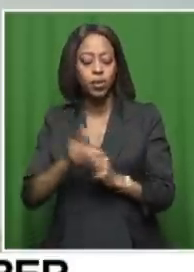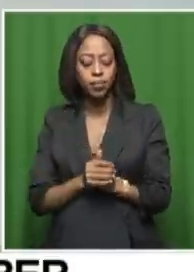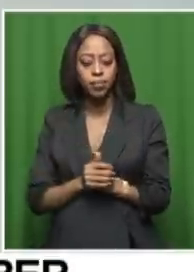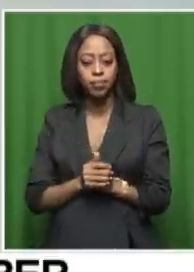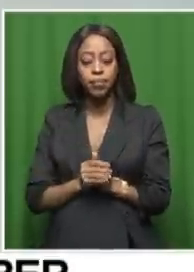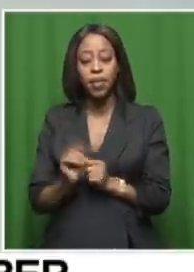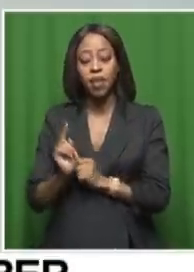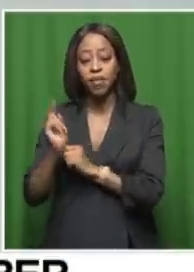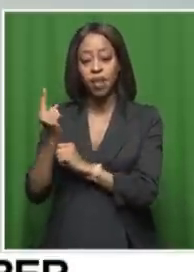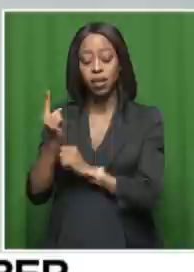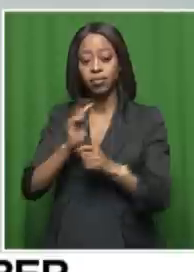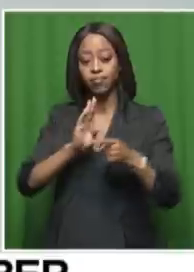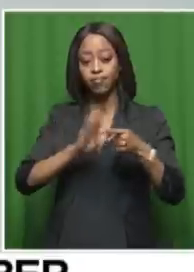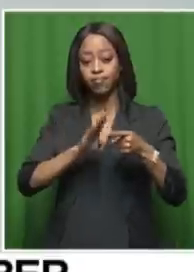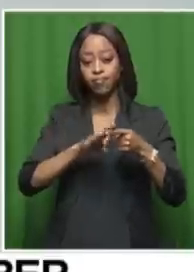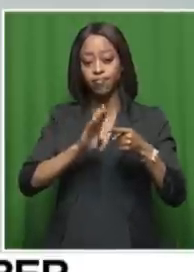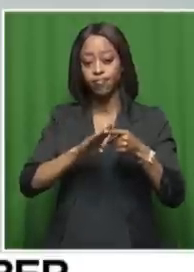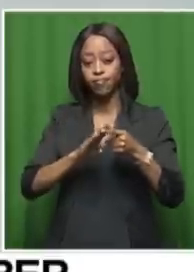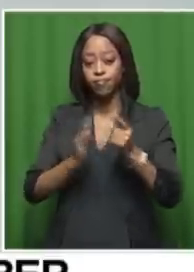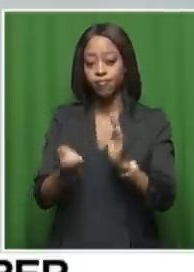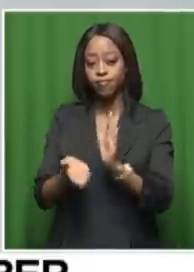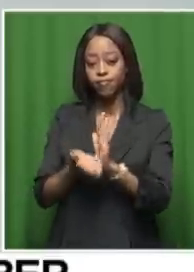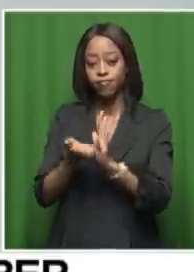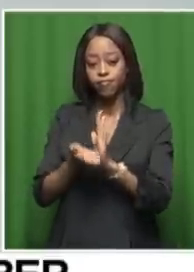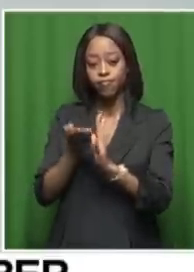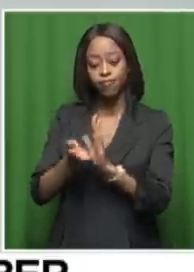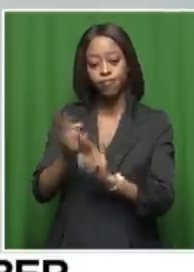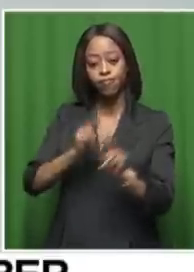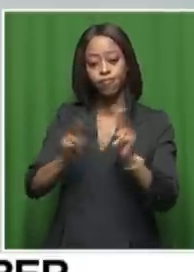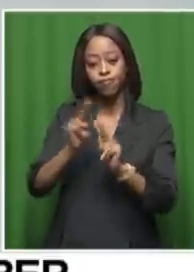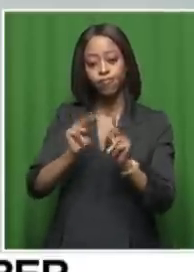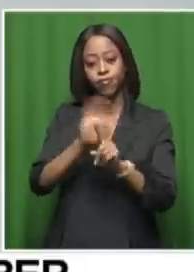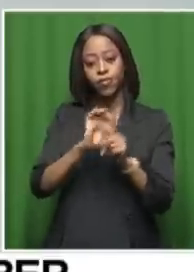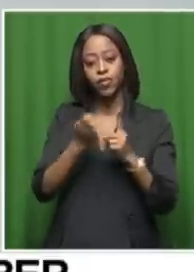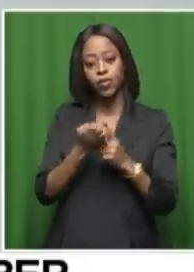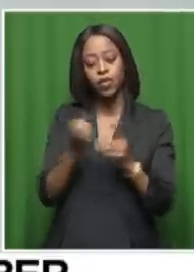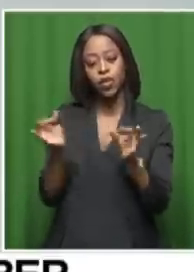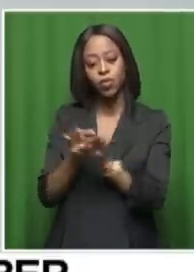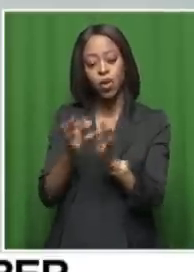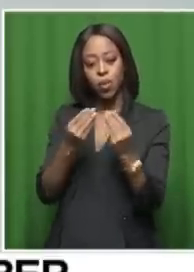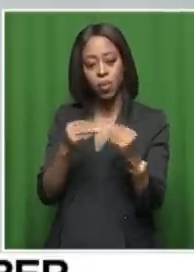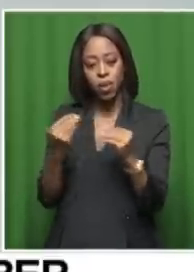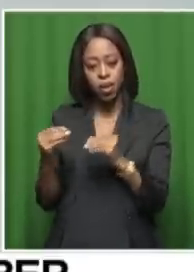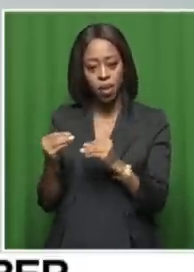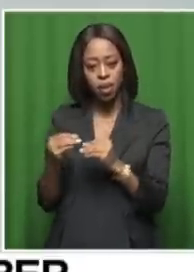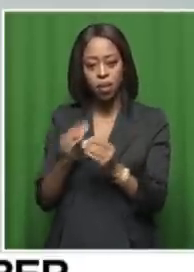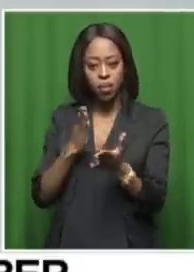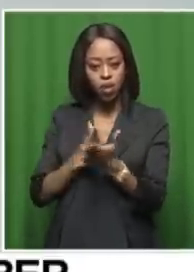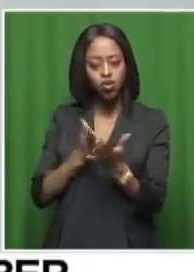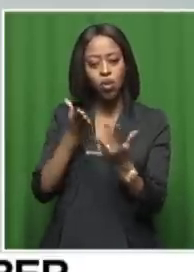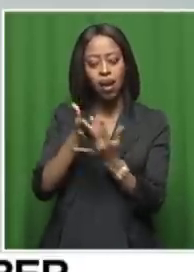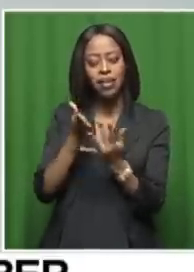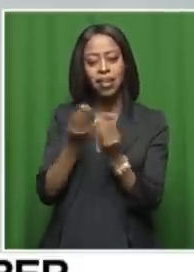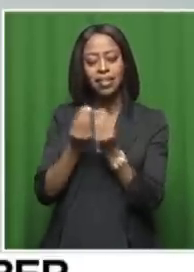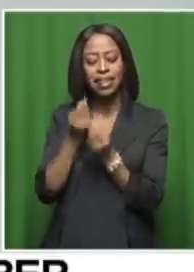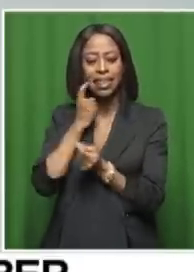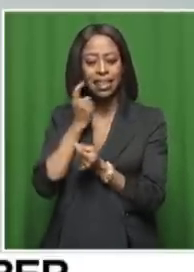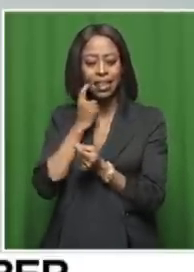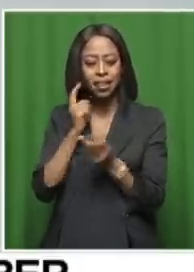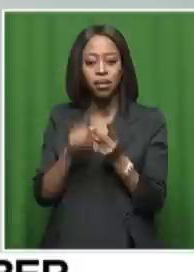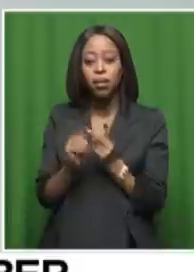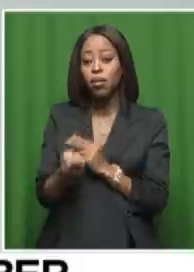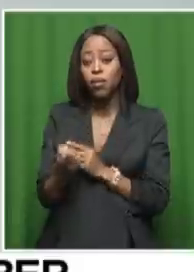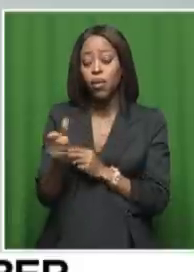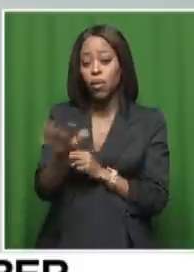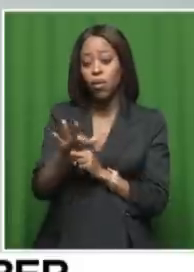Firstly, we need to make sure that we improve the regulatory environment for SMMEs and cut red tape. Of course, a few priority areas